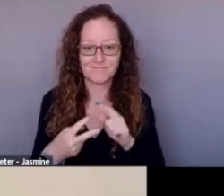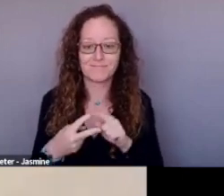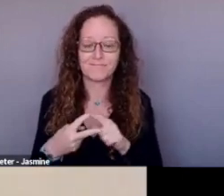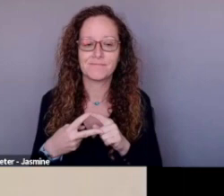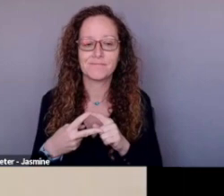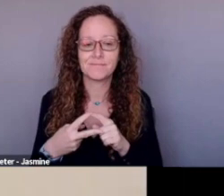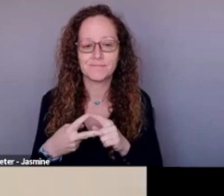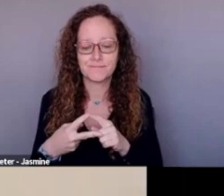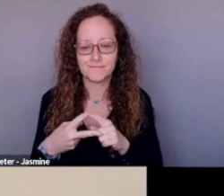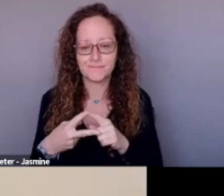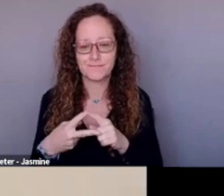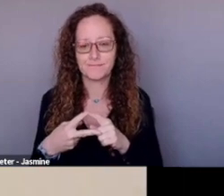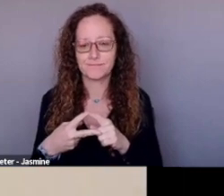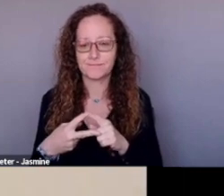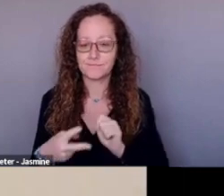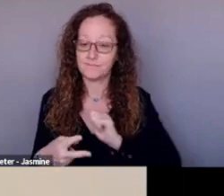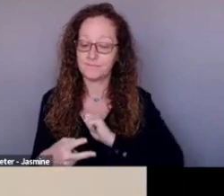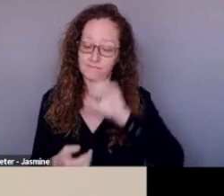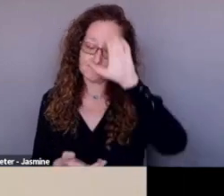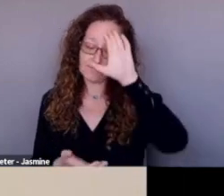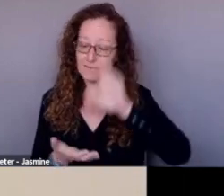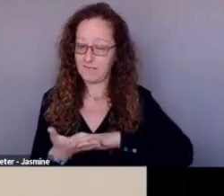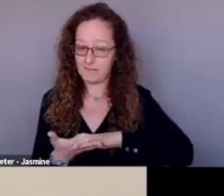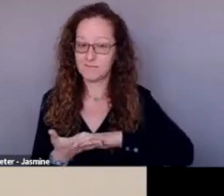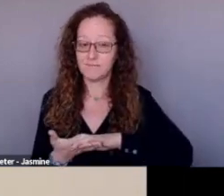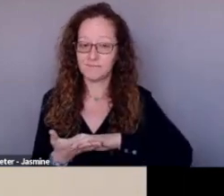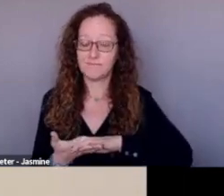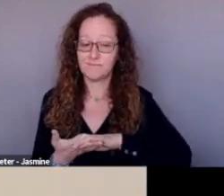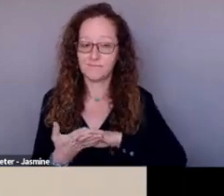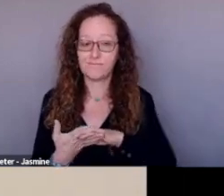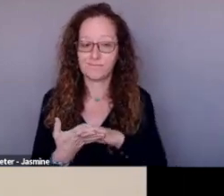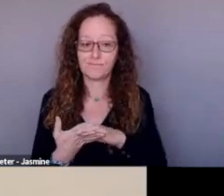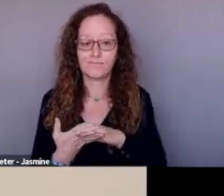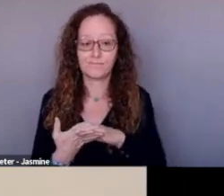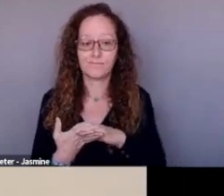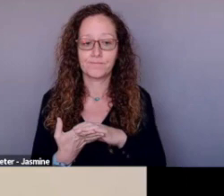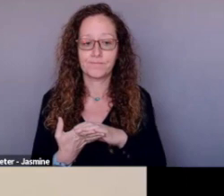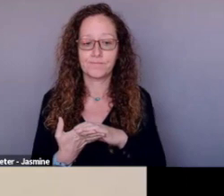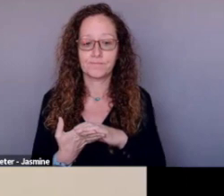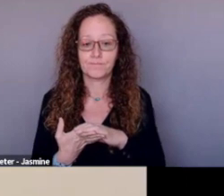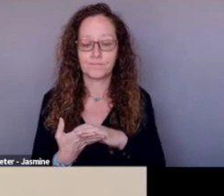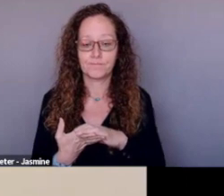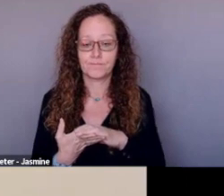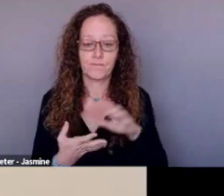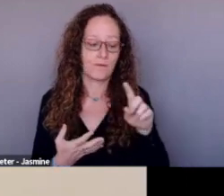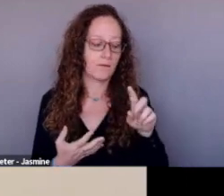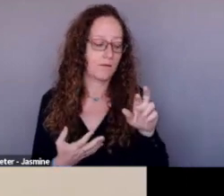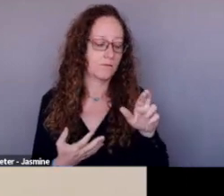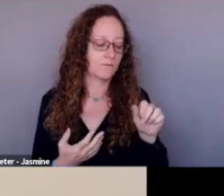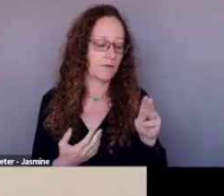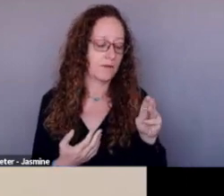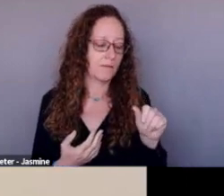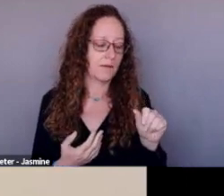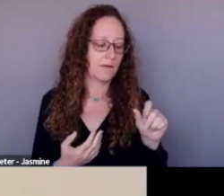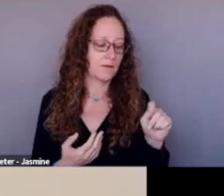So I'm very much a believer that A, dramaturgy is